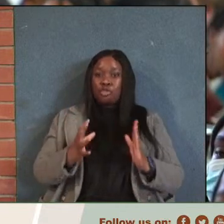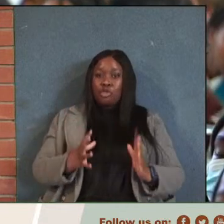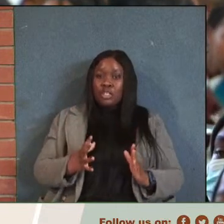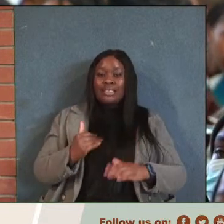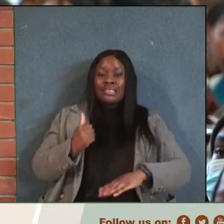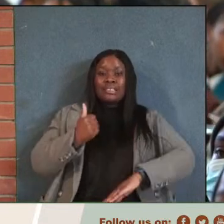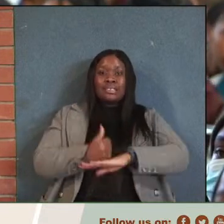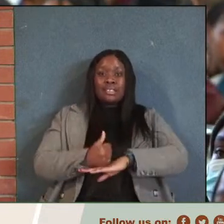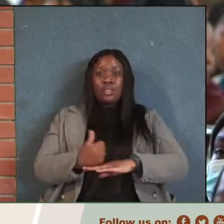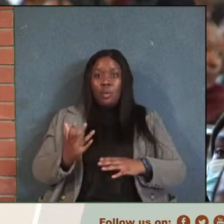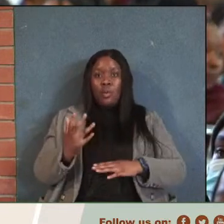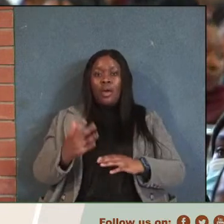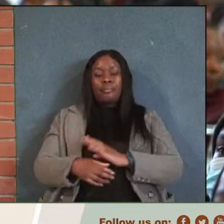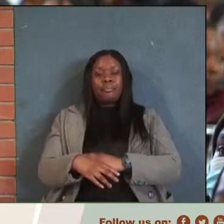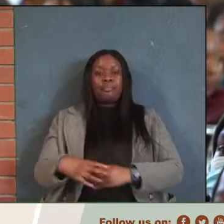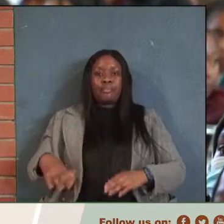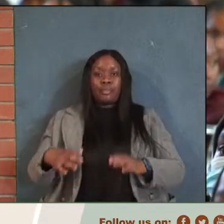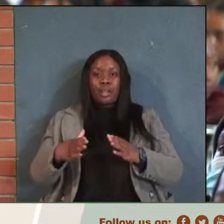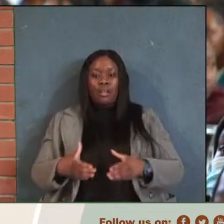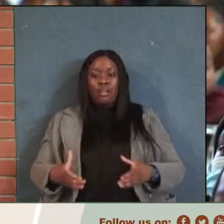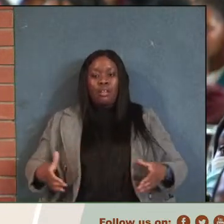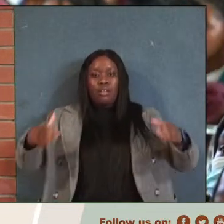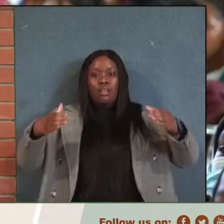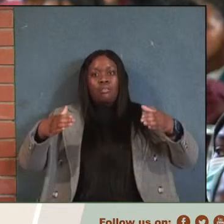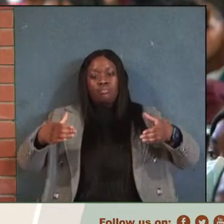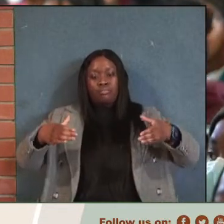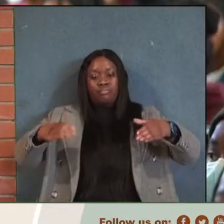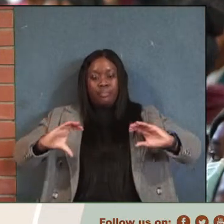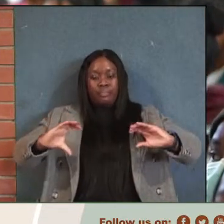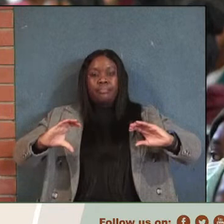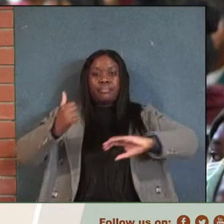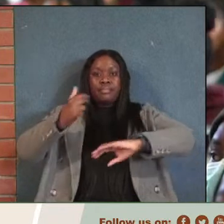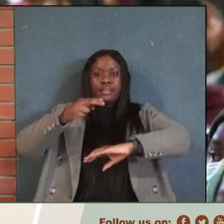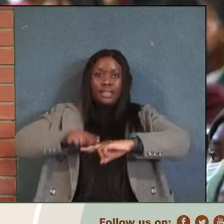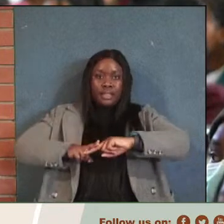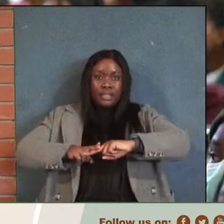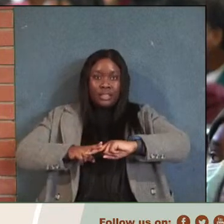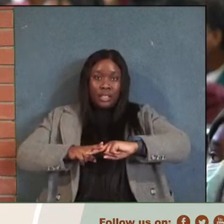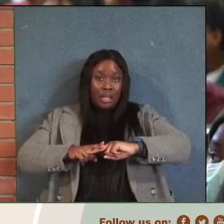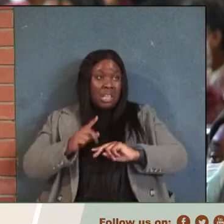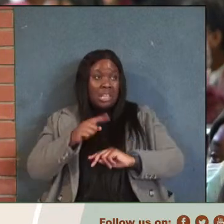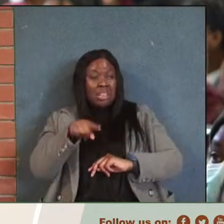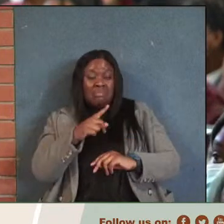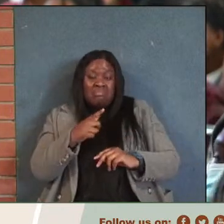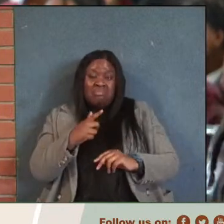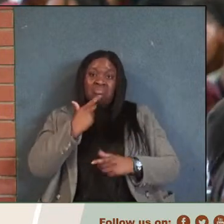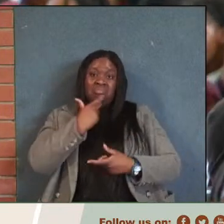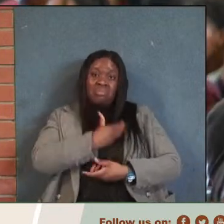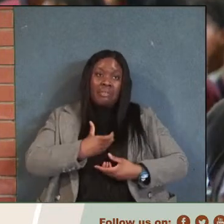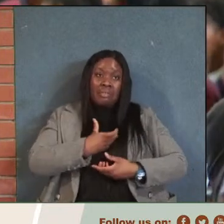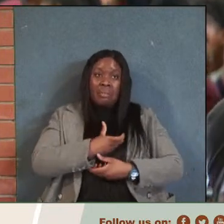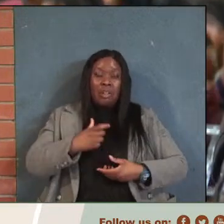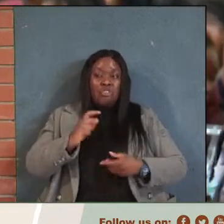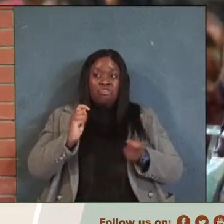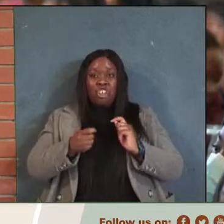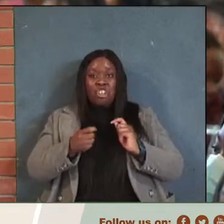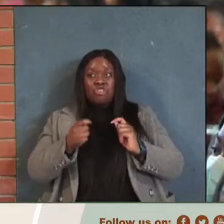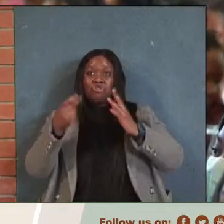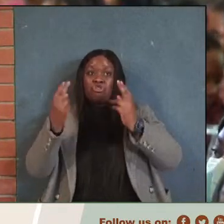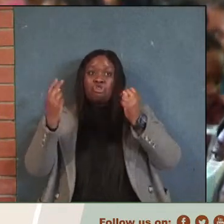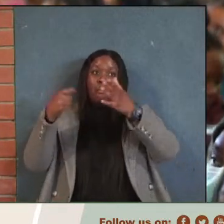in buckets, whereby they are also comfortable and see no need in changing that. And we also have a school called Hoër